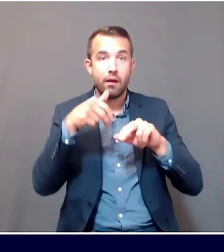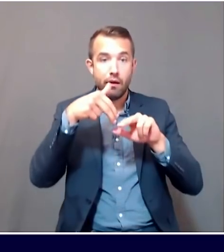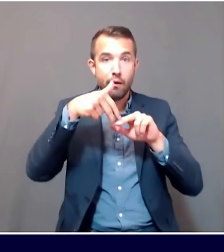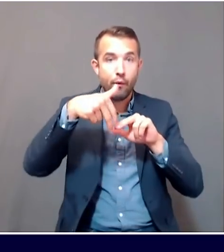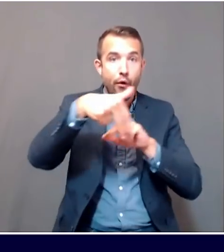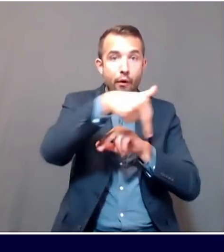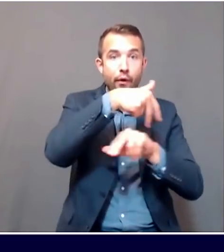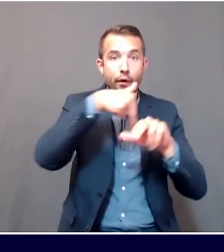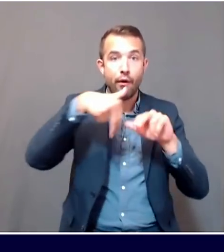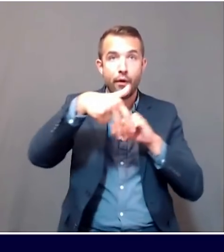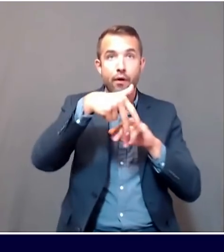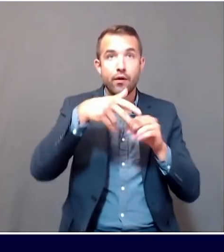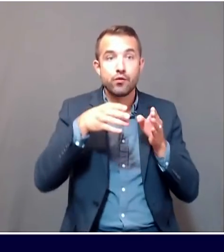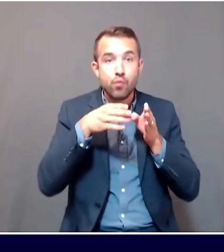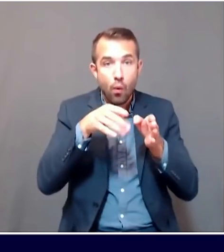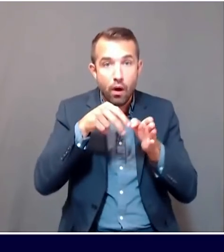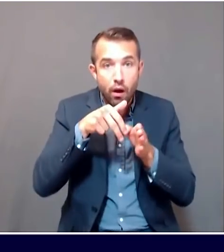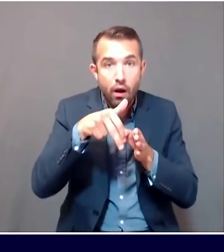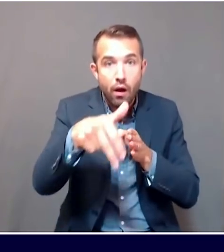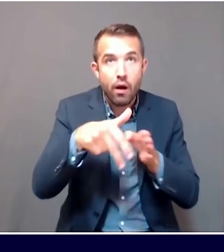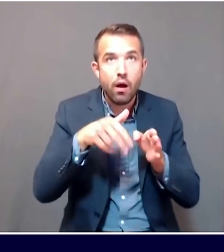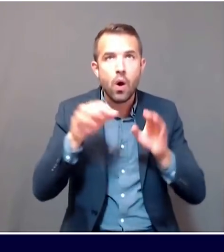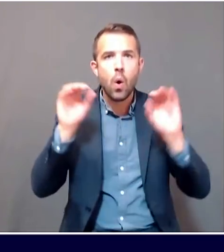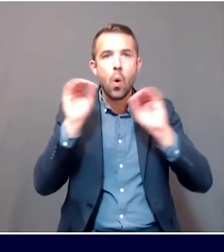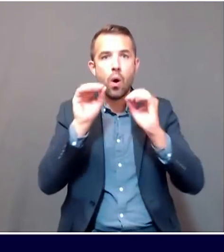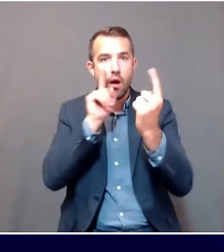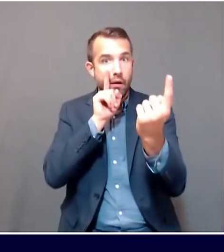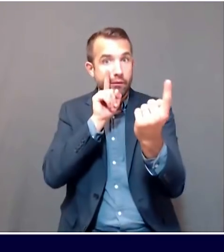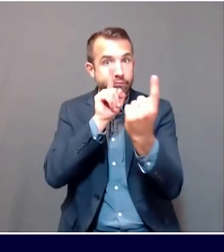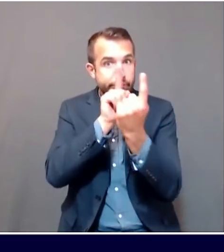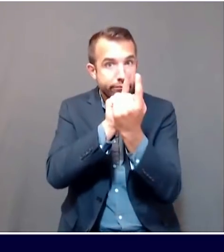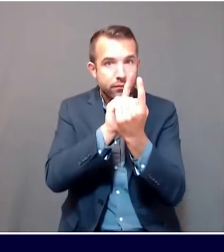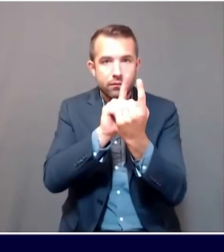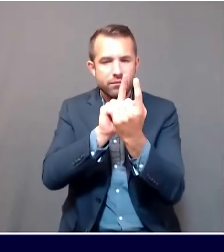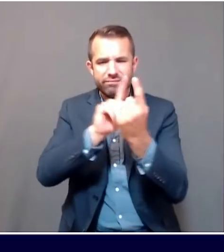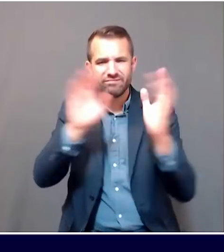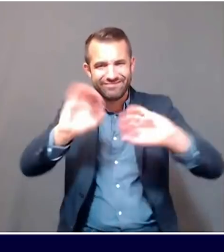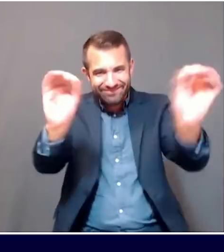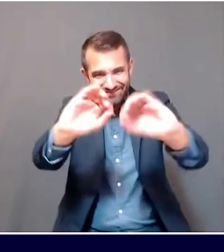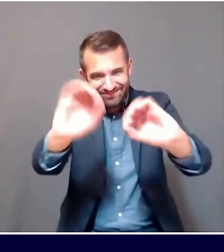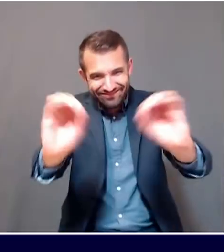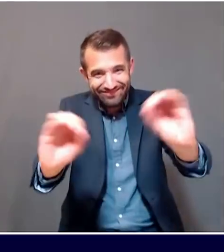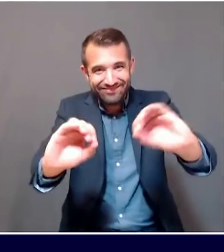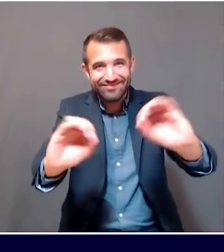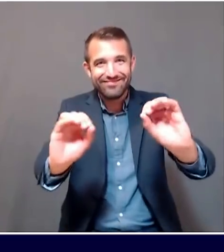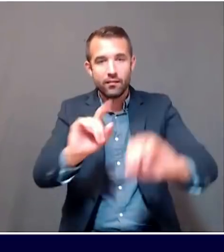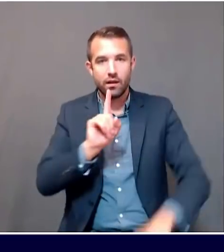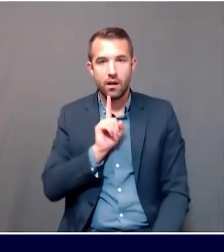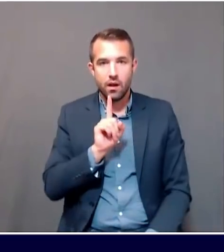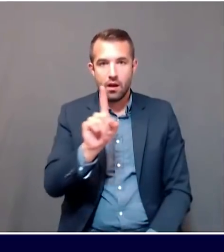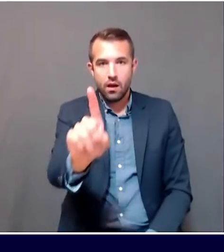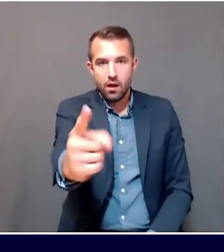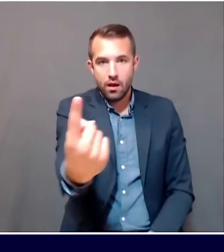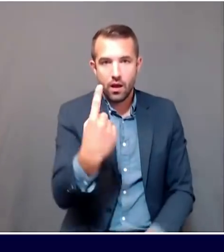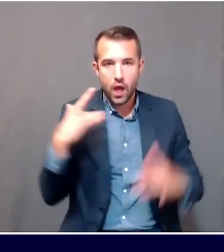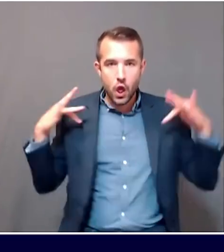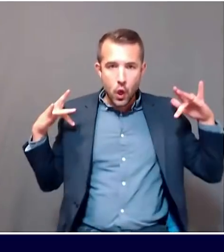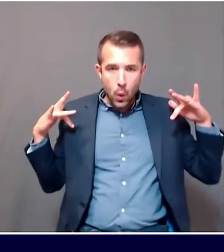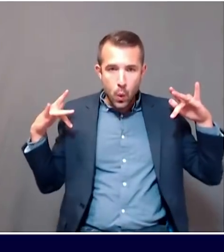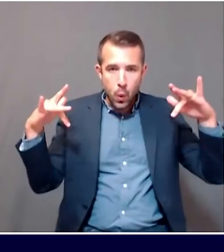confidence that you will not interact with anybody at all, then quarantine can be safe. You're not introducing any new